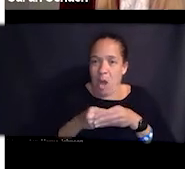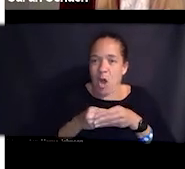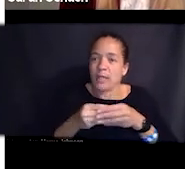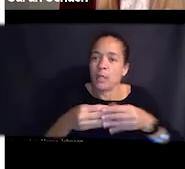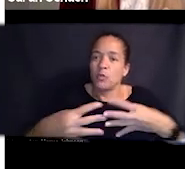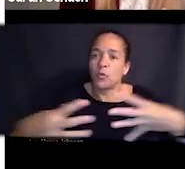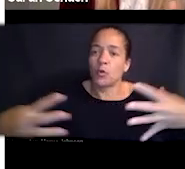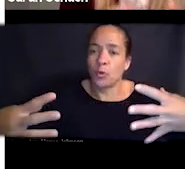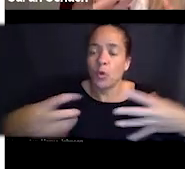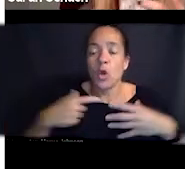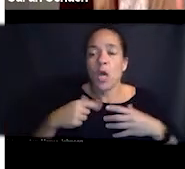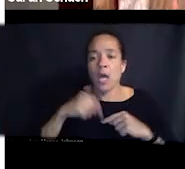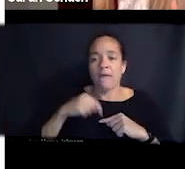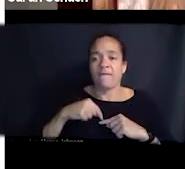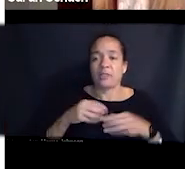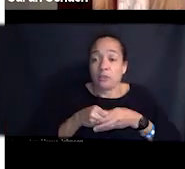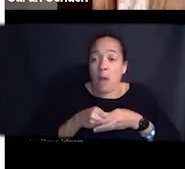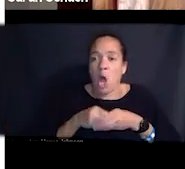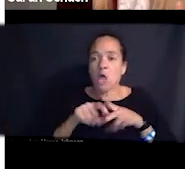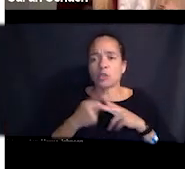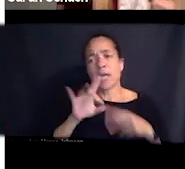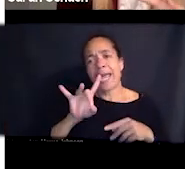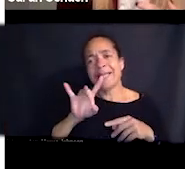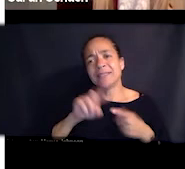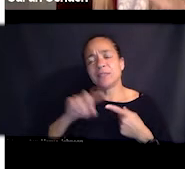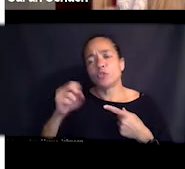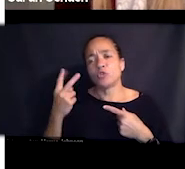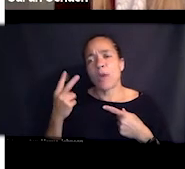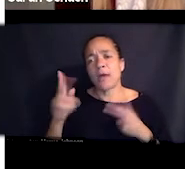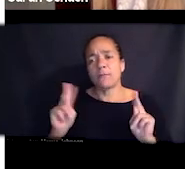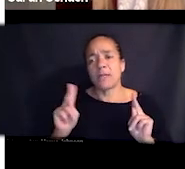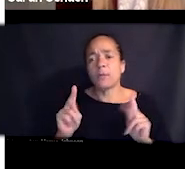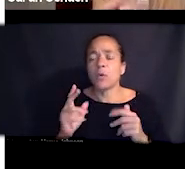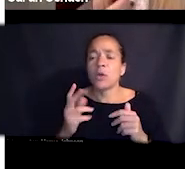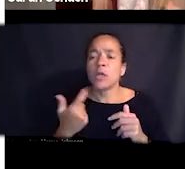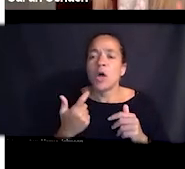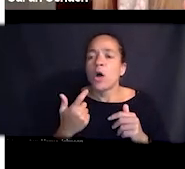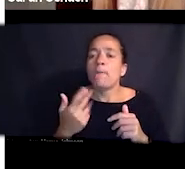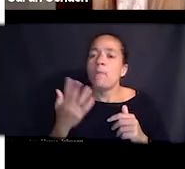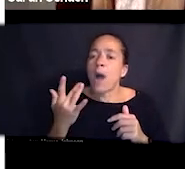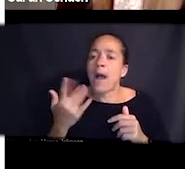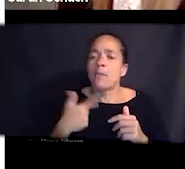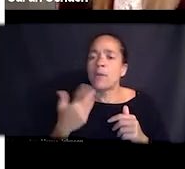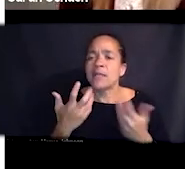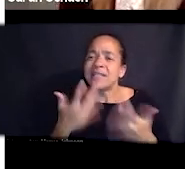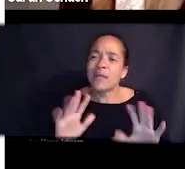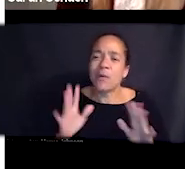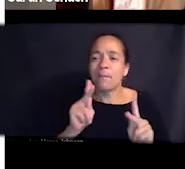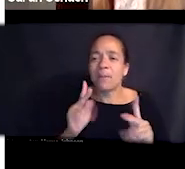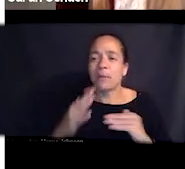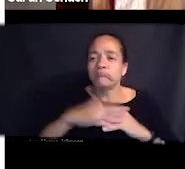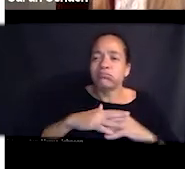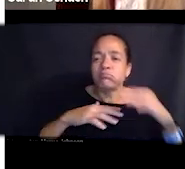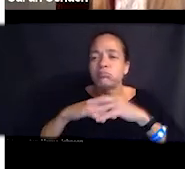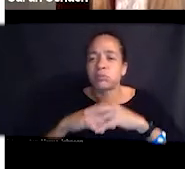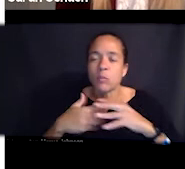to 12 residents, so we could really hear from them without residents and people talking over each other and not feeling like they were heard.